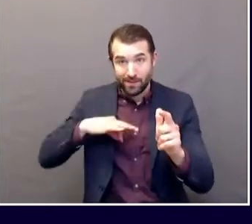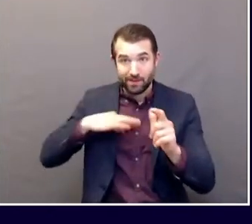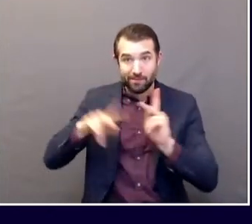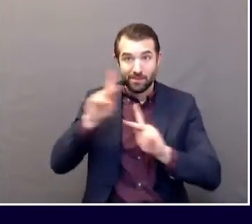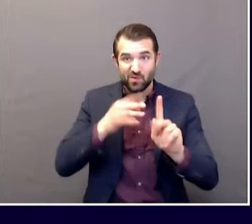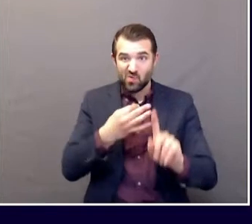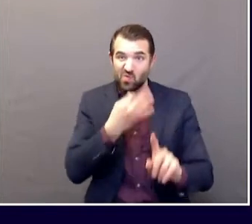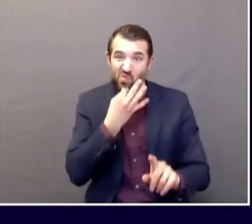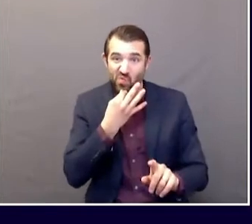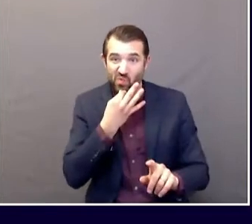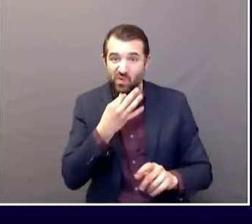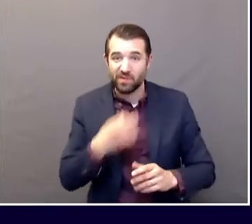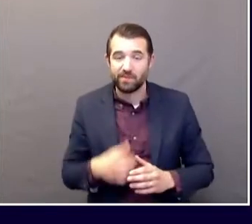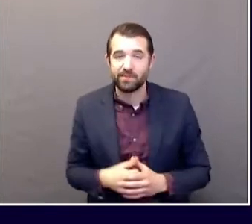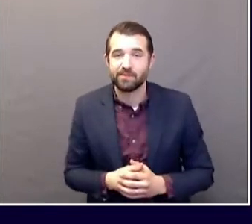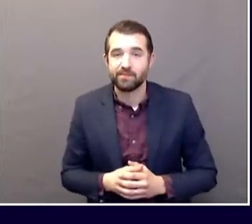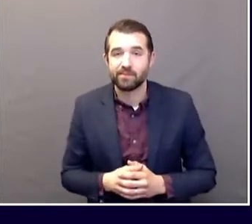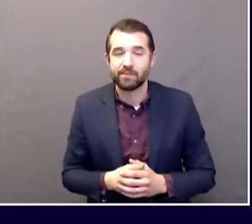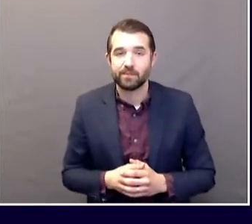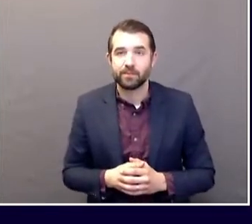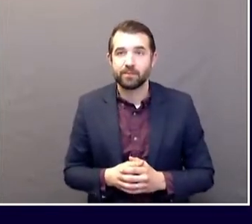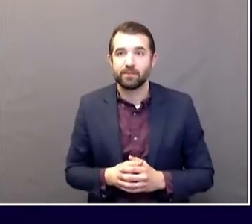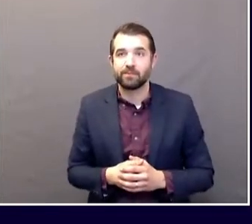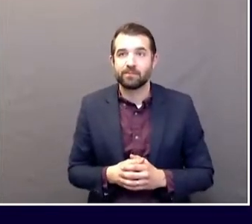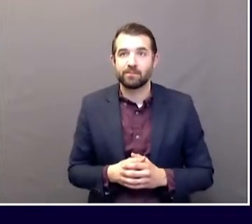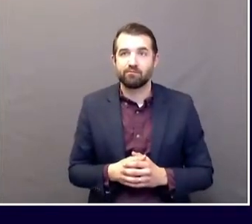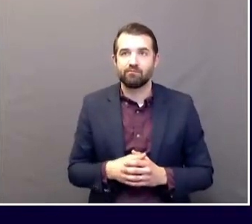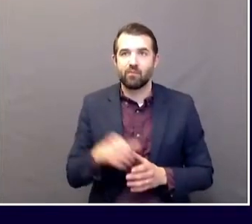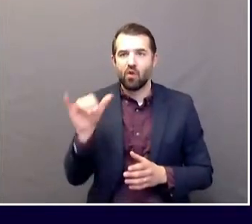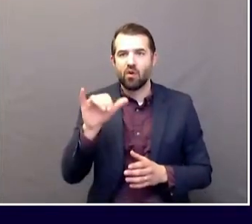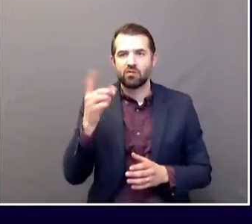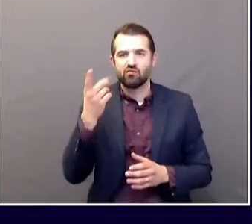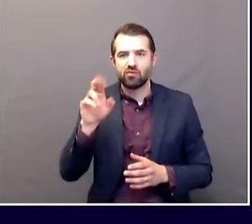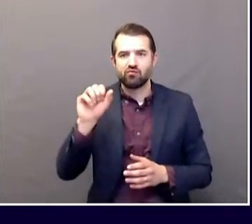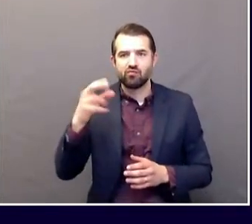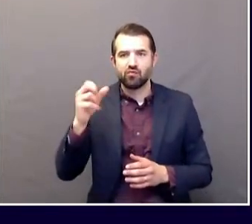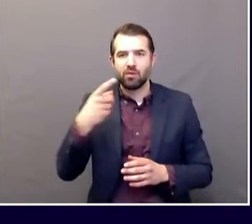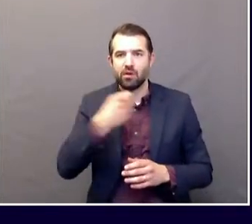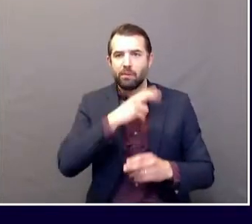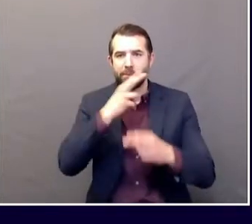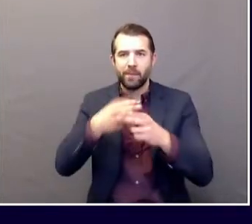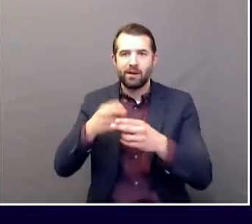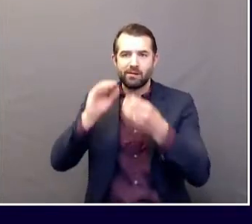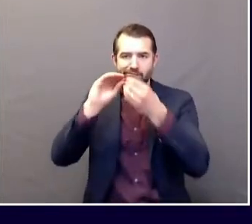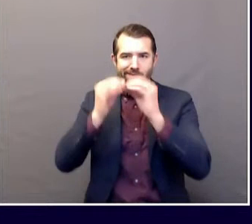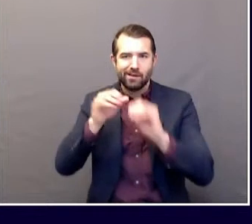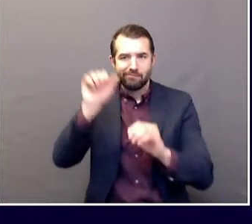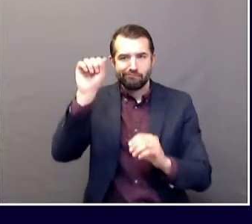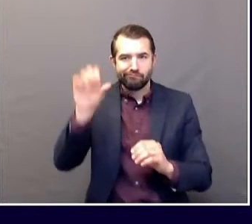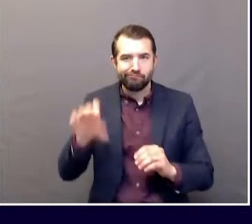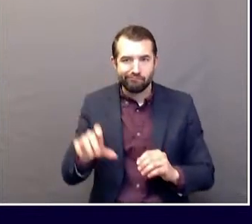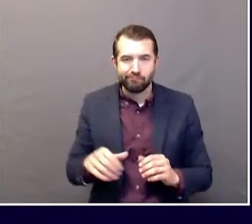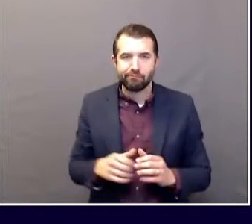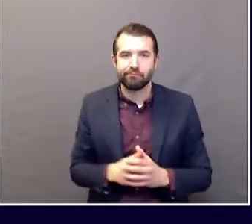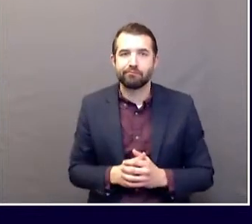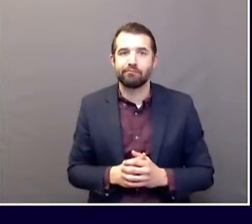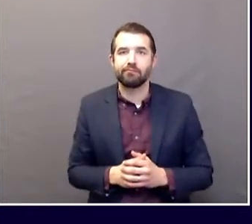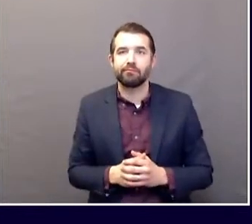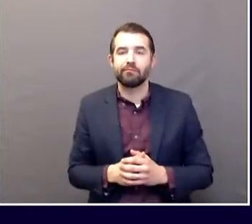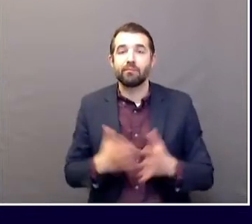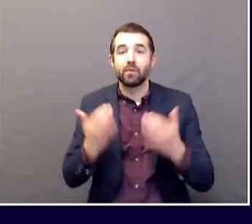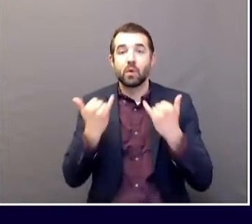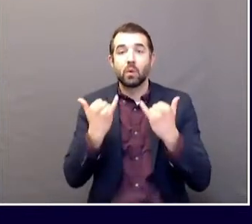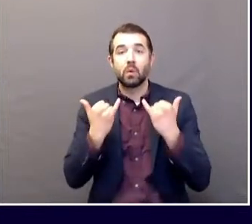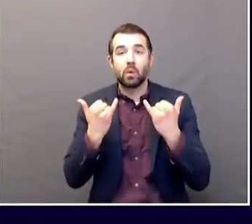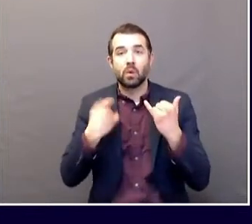Thanks. And then Dr. Shaw, you went over some of the metrics at the beginning of your presentation. Obviously, we've continued to see cases